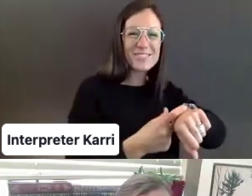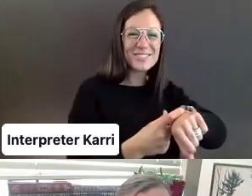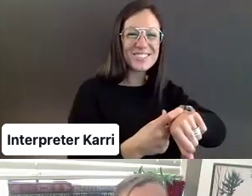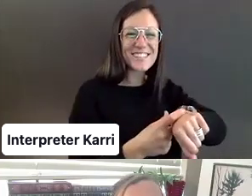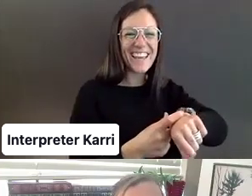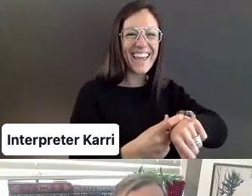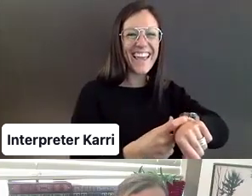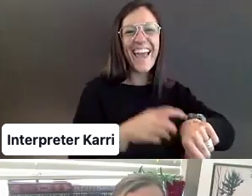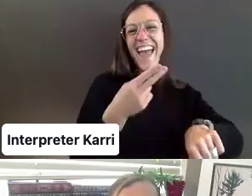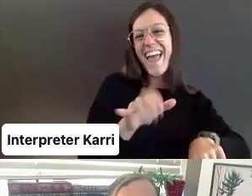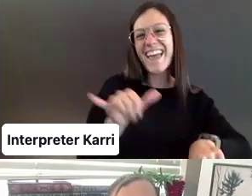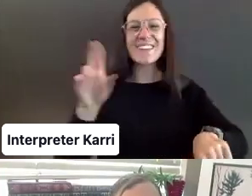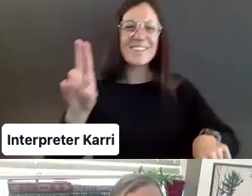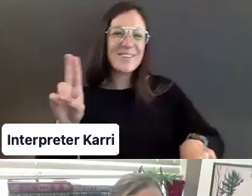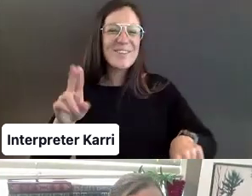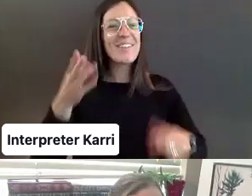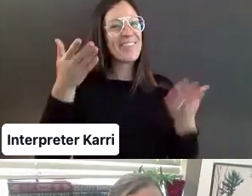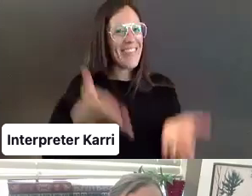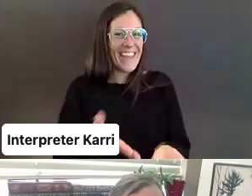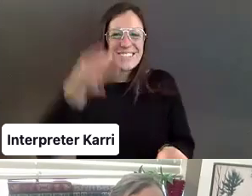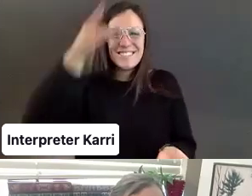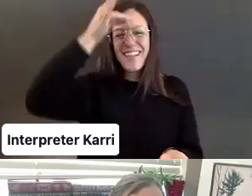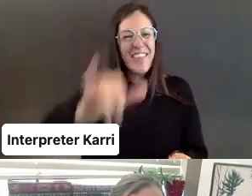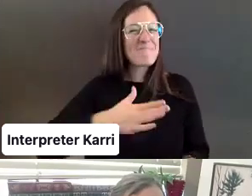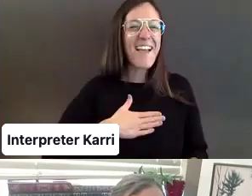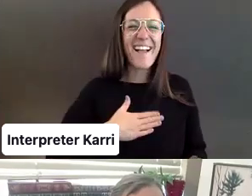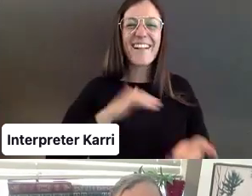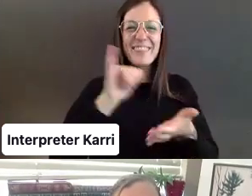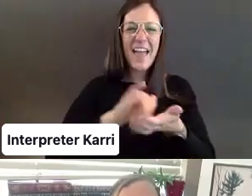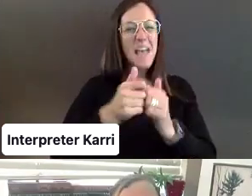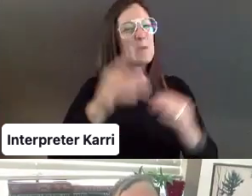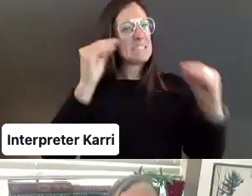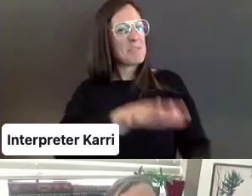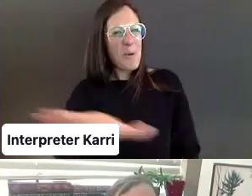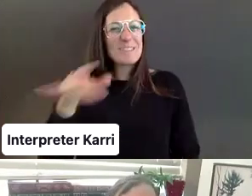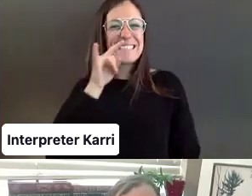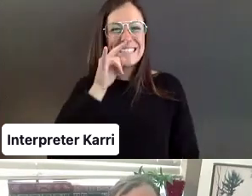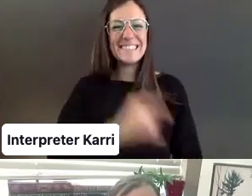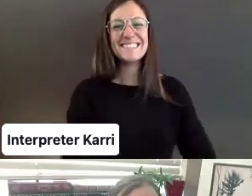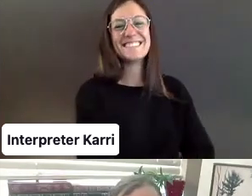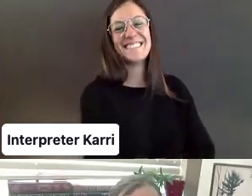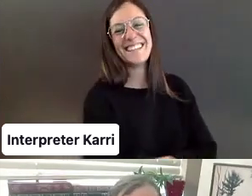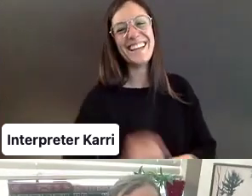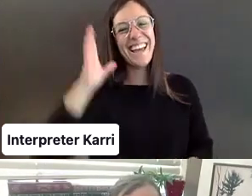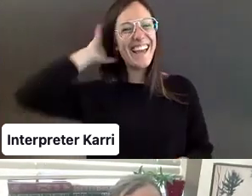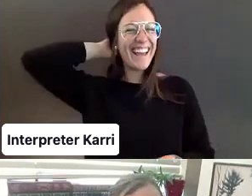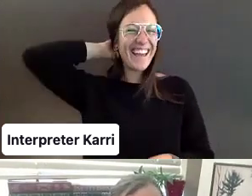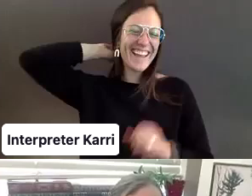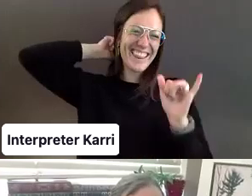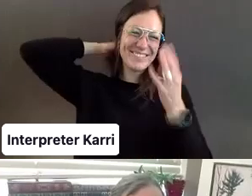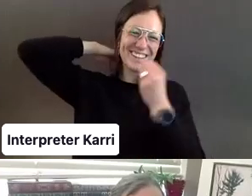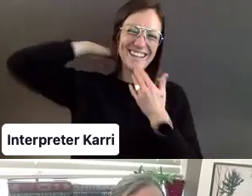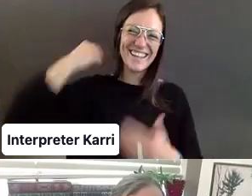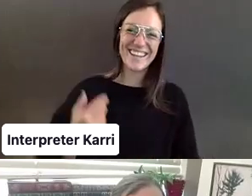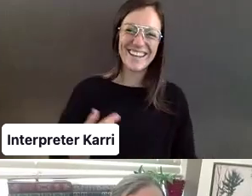it's there for life now. That's mine. That's how you teach the kids. That's so amazing. good. Well, I